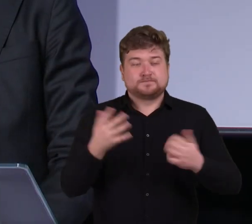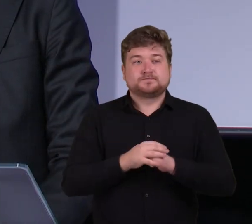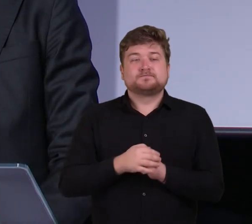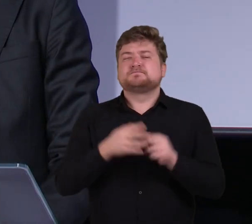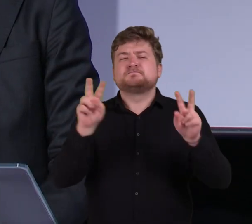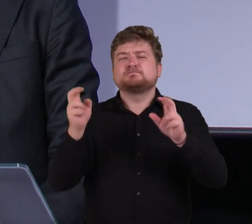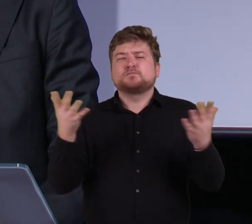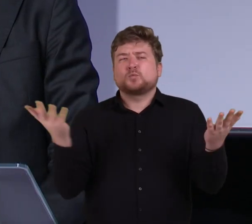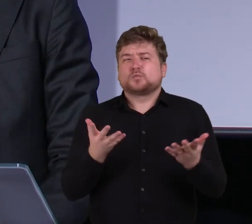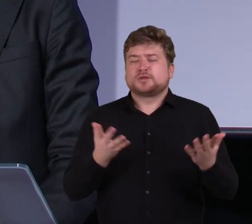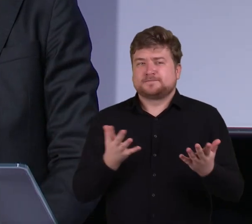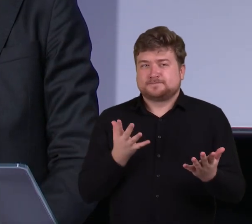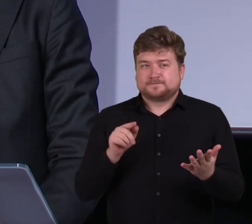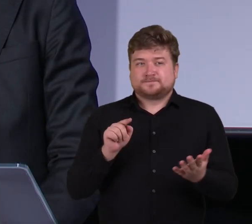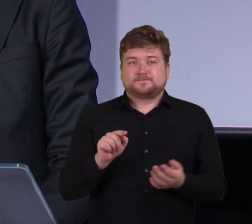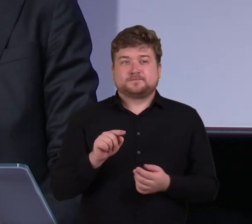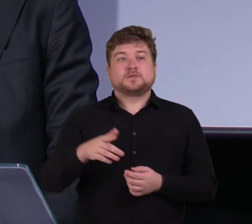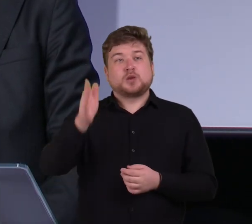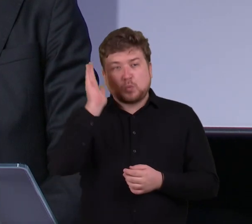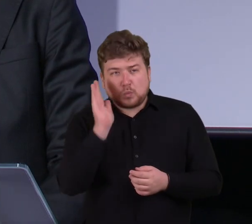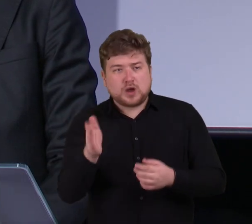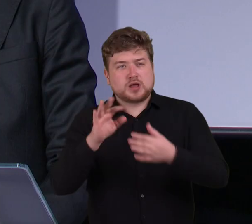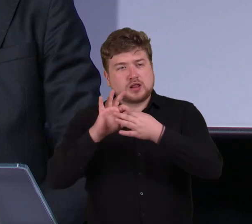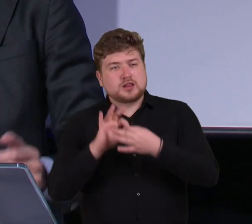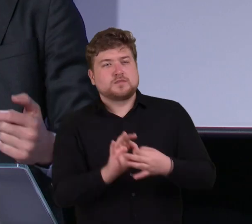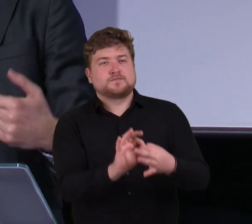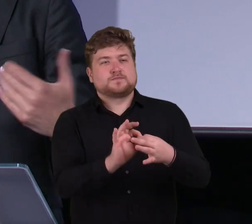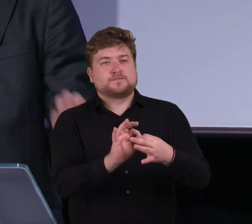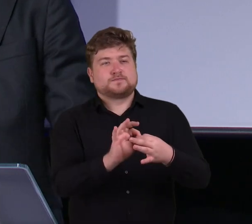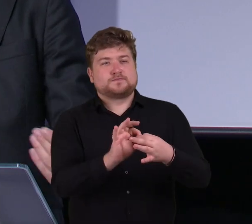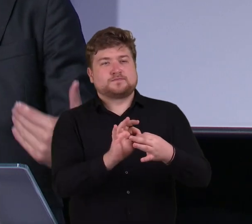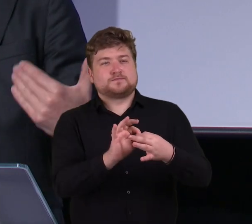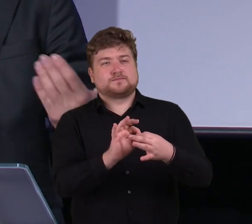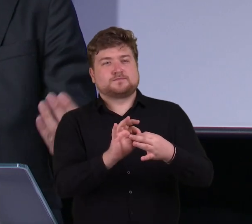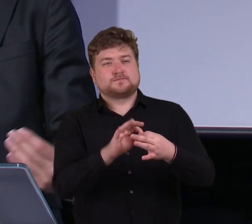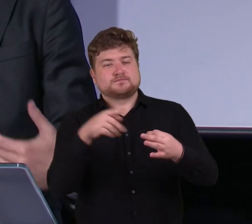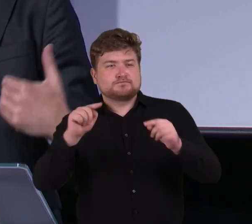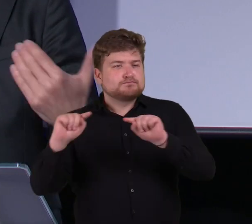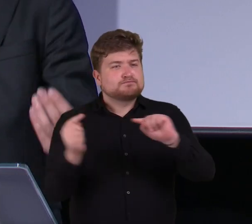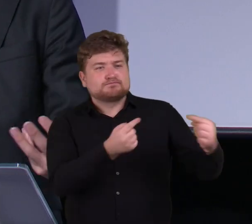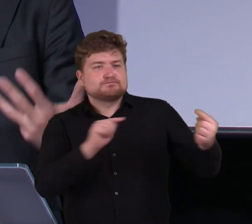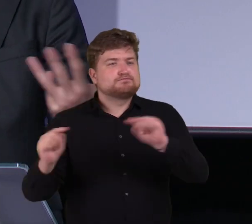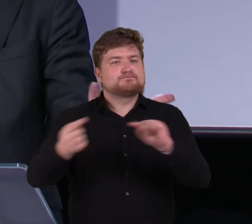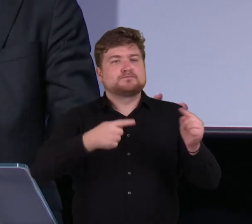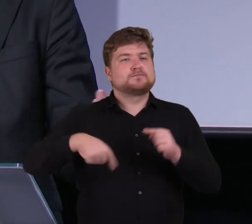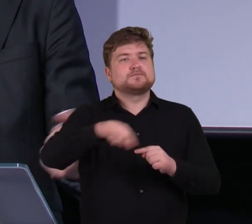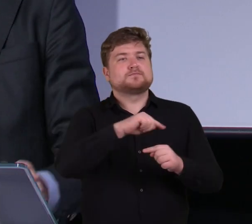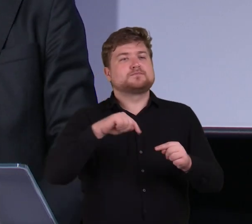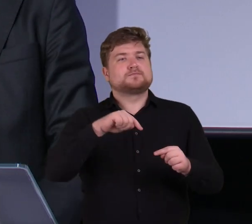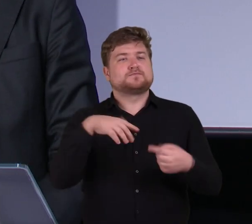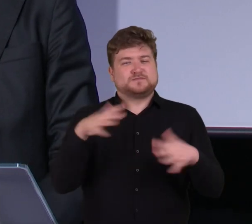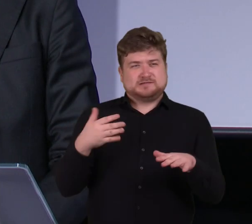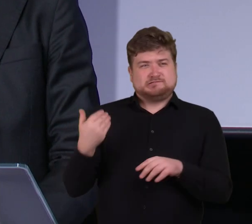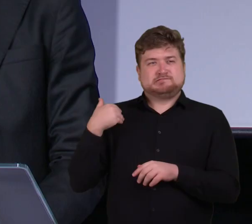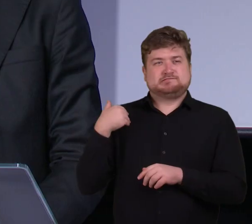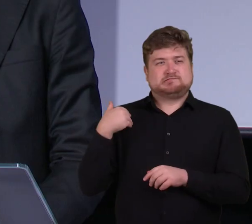interesting discussion about the territorial dimension or territorial approach. So I regard it as a sort of an entrée to the